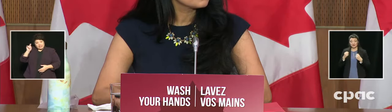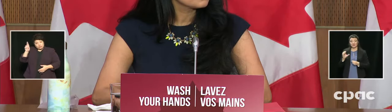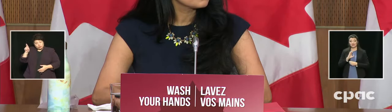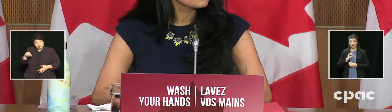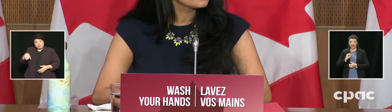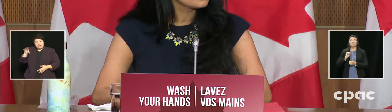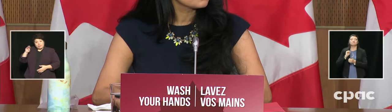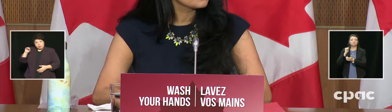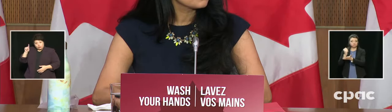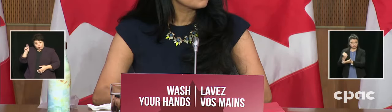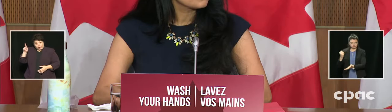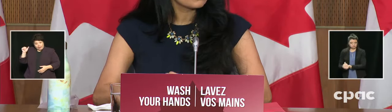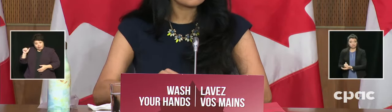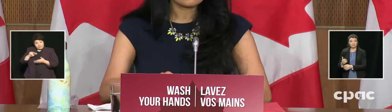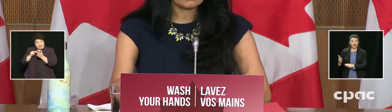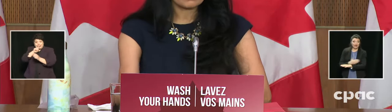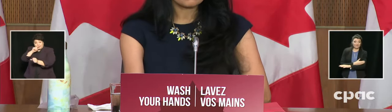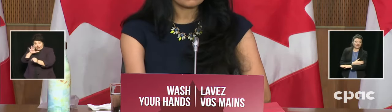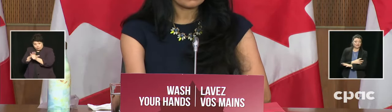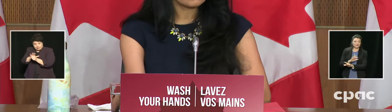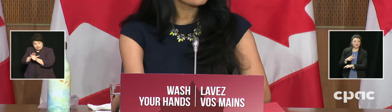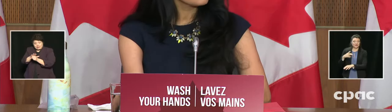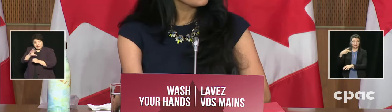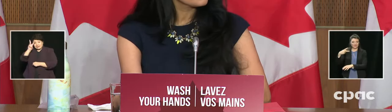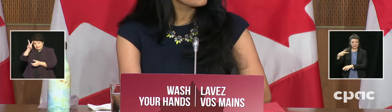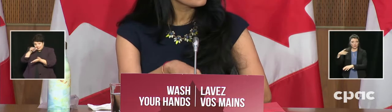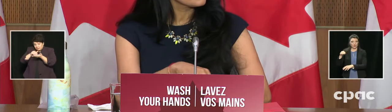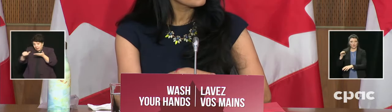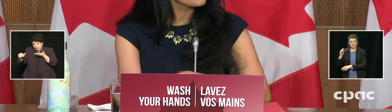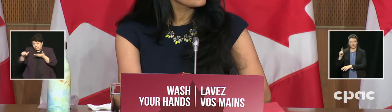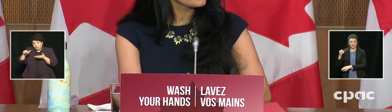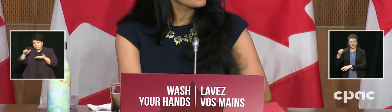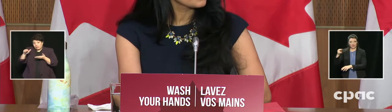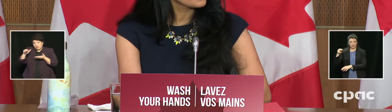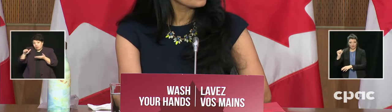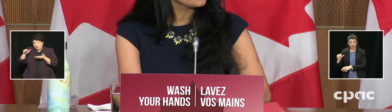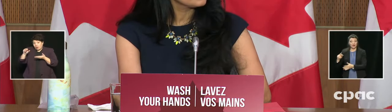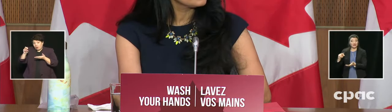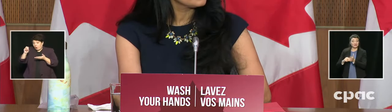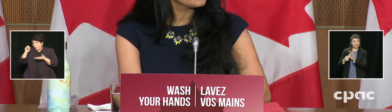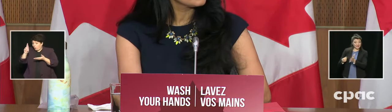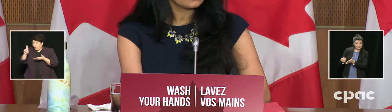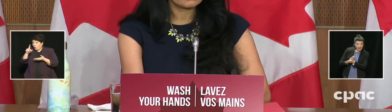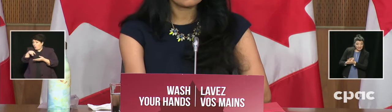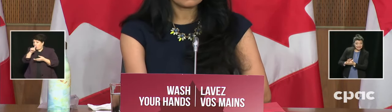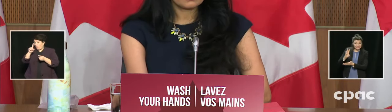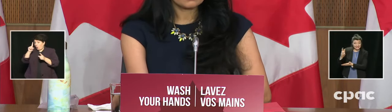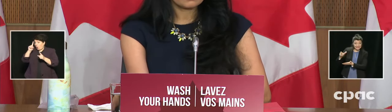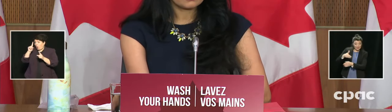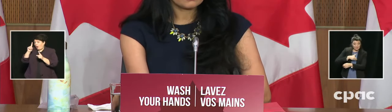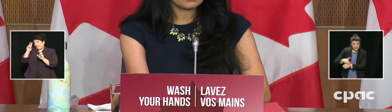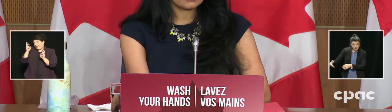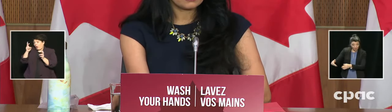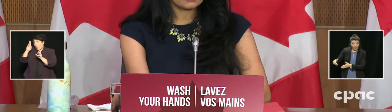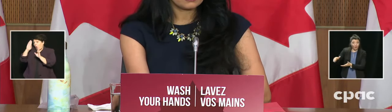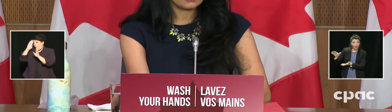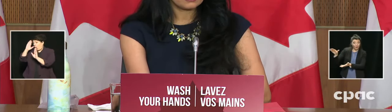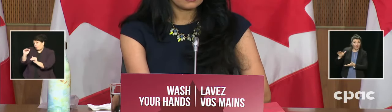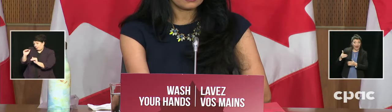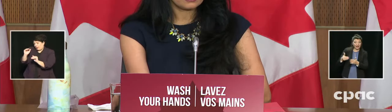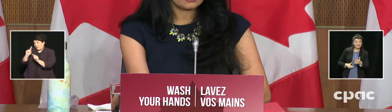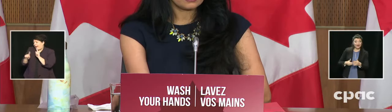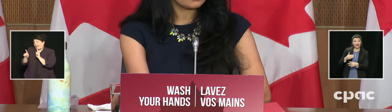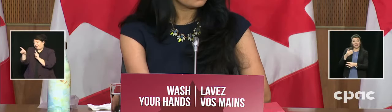by the end of March of those two combined? Or is that just the best hope and it could actually be later? Can you just clarify if the 6 million